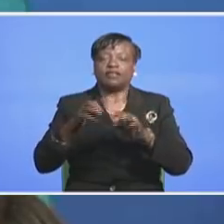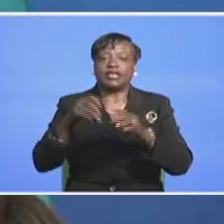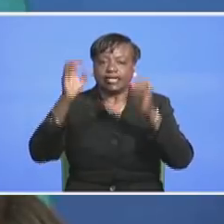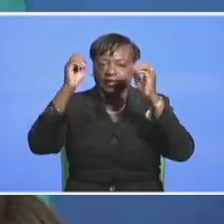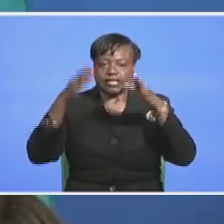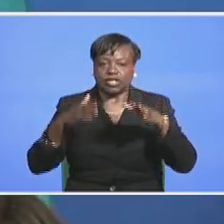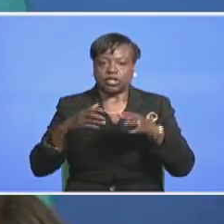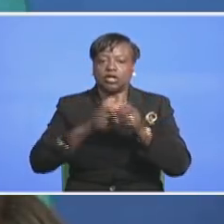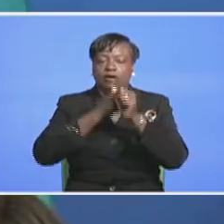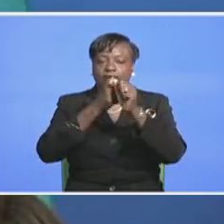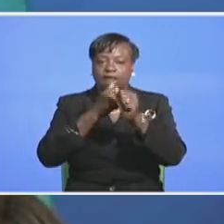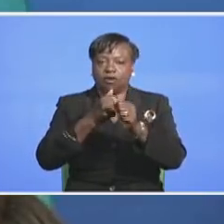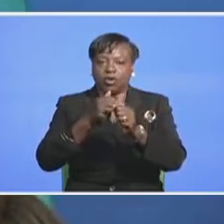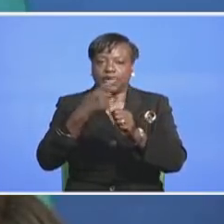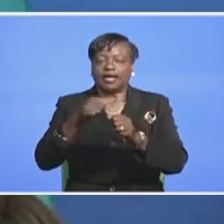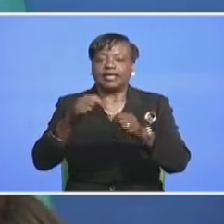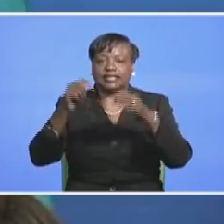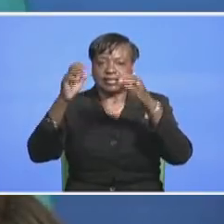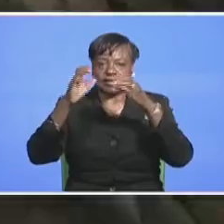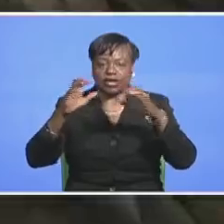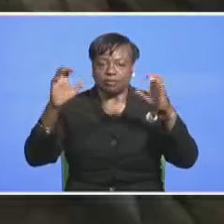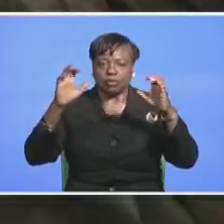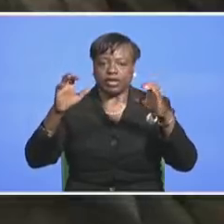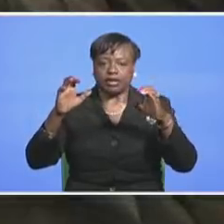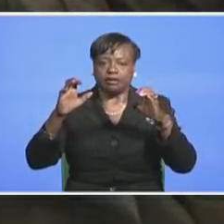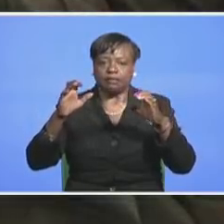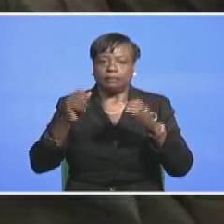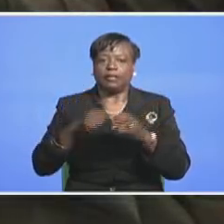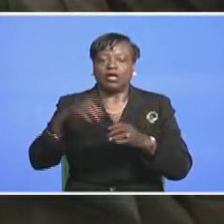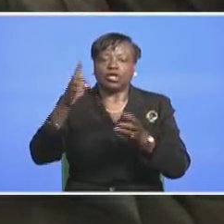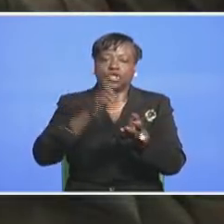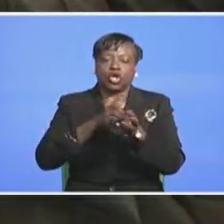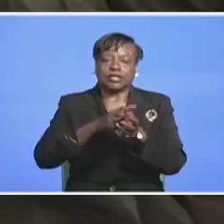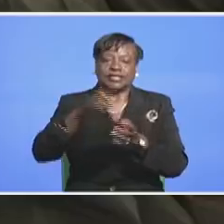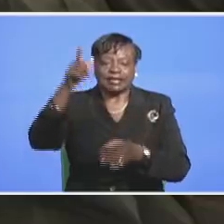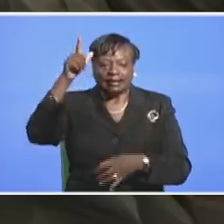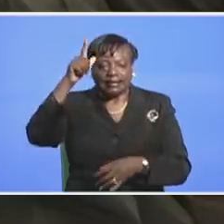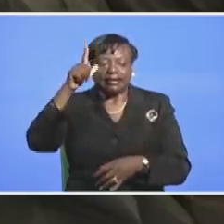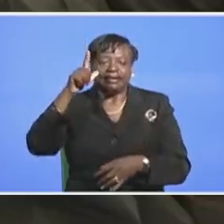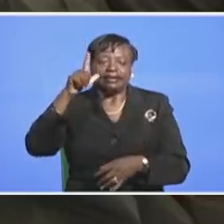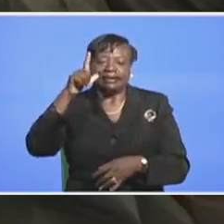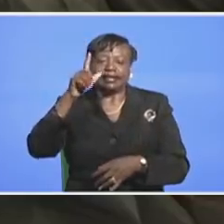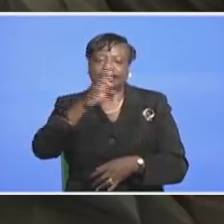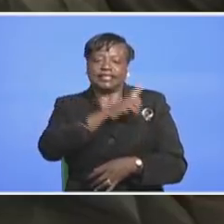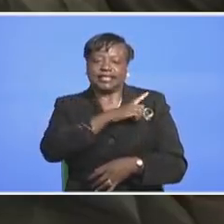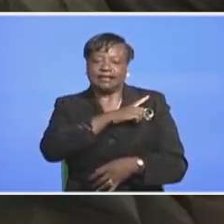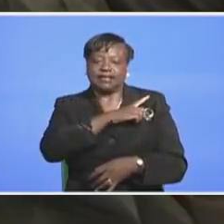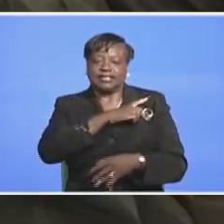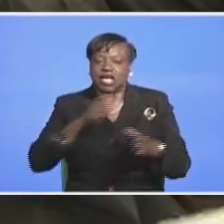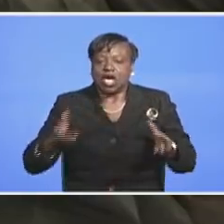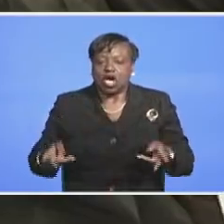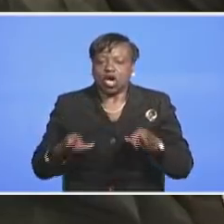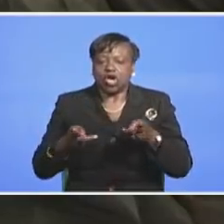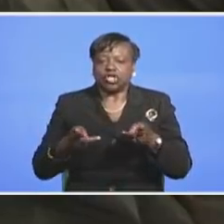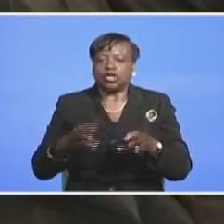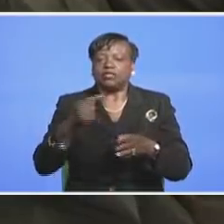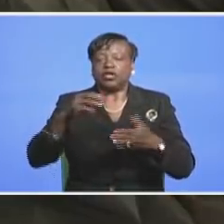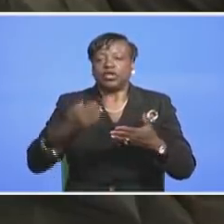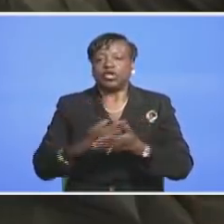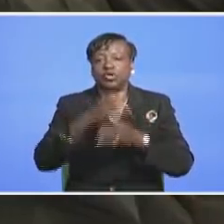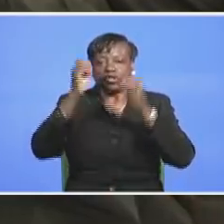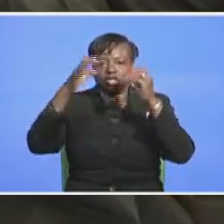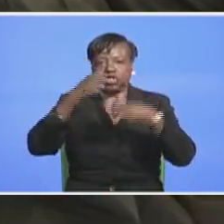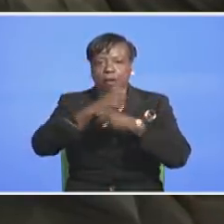Kendall Isaacs Gymnasium. University of the Bahamas Dr. Linda Davis urged the new teachers to make a difference in the classroom,